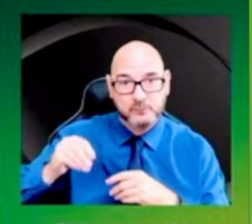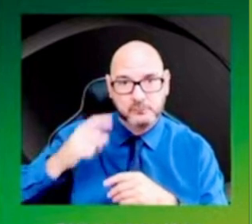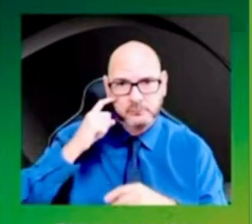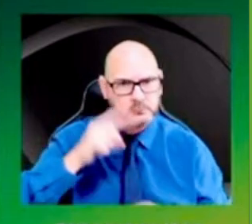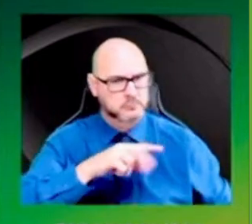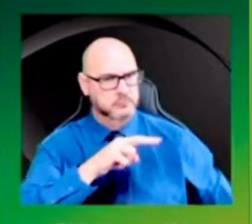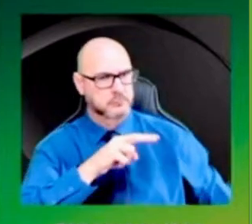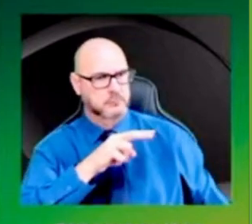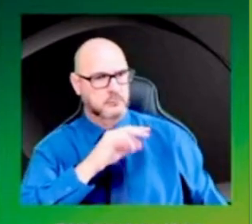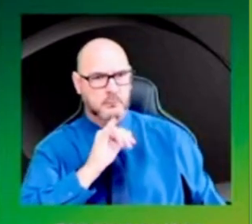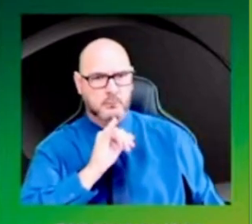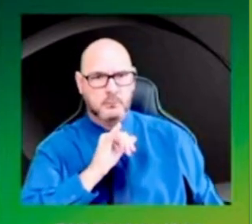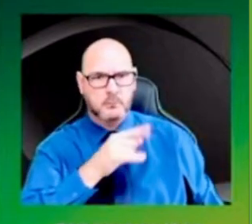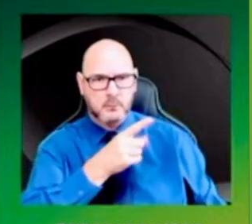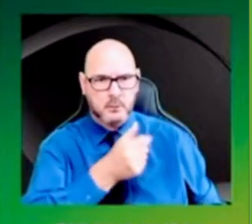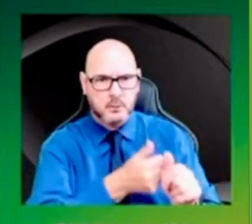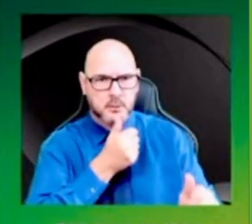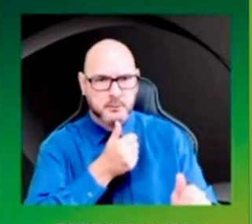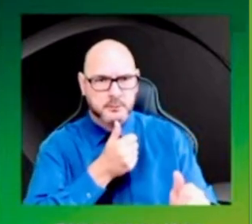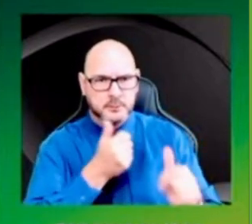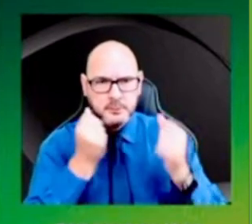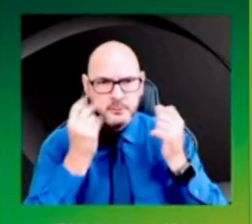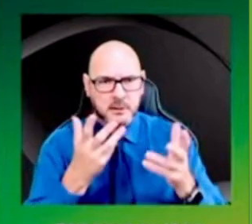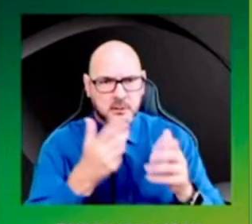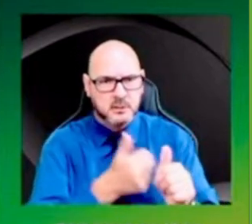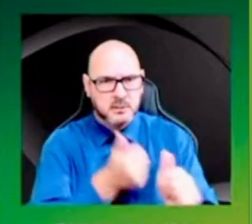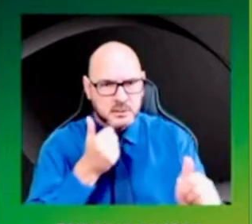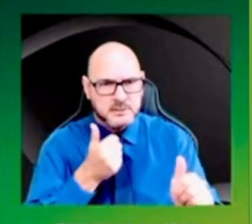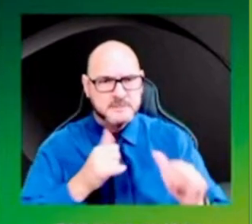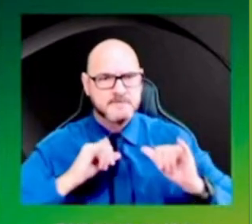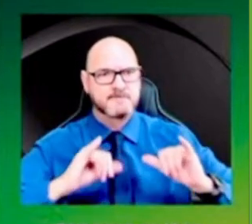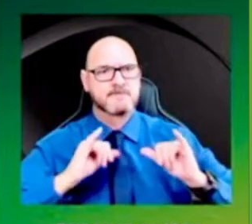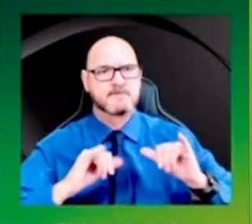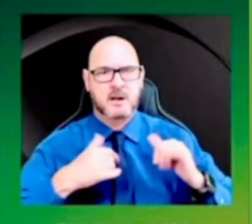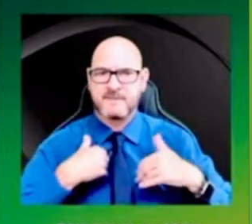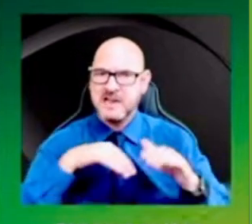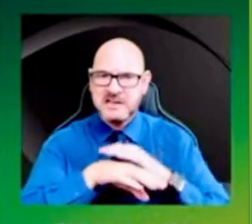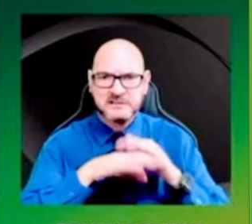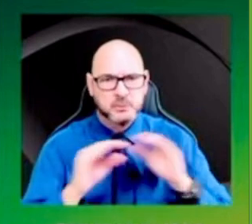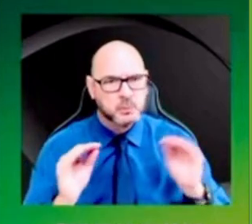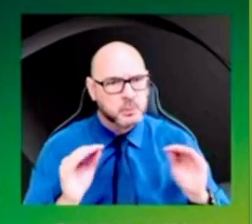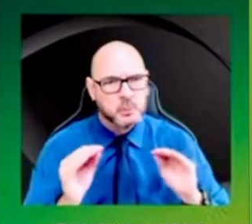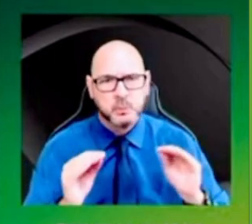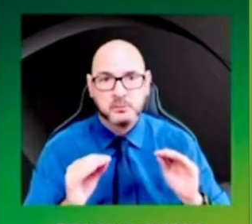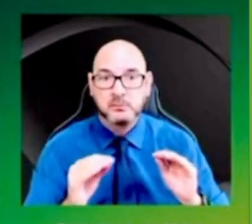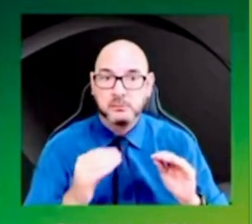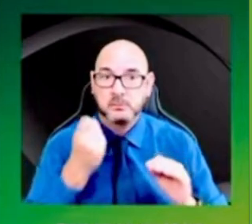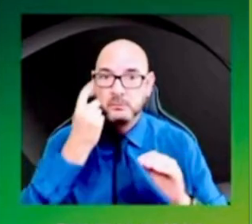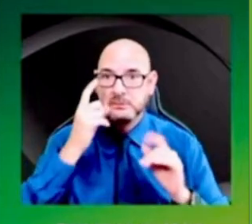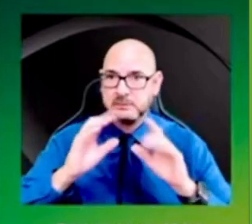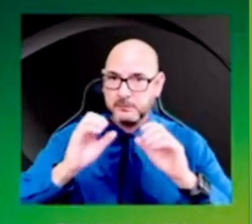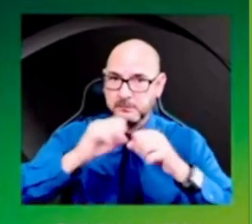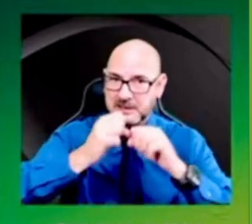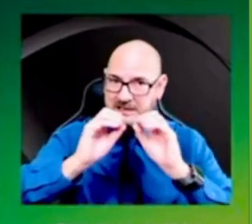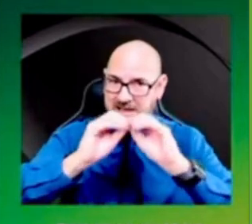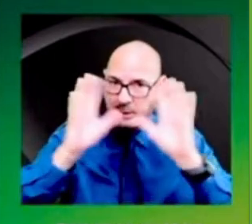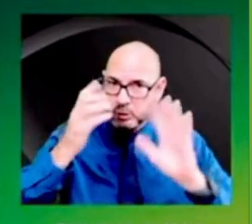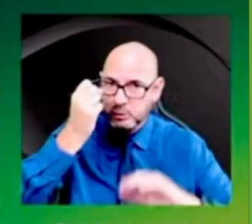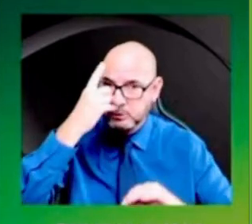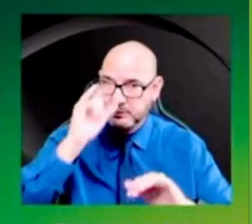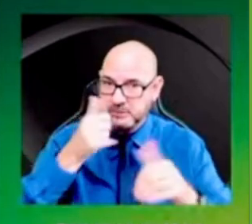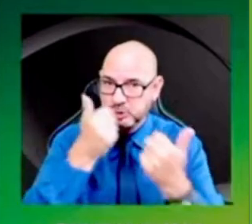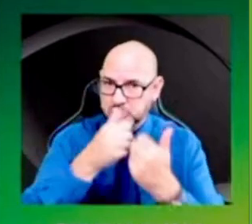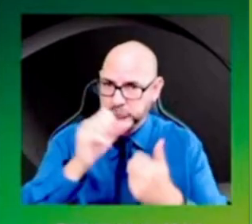that there are many who lag behind. And we must be clear about the challenges presented to close these